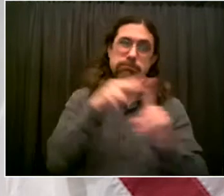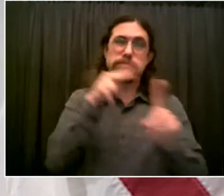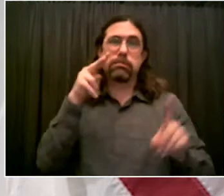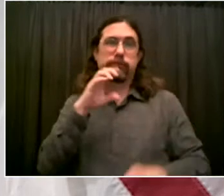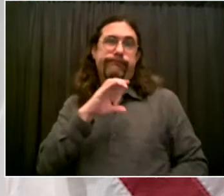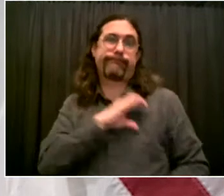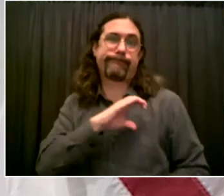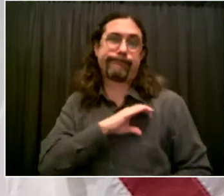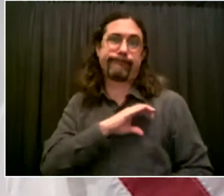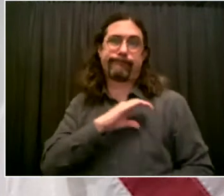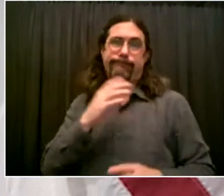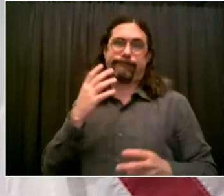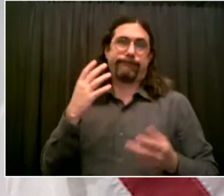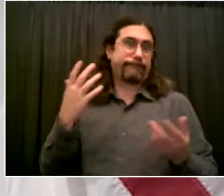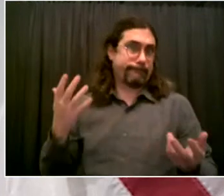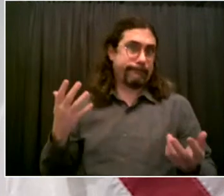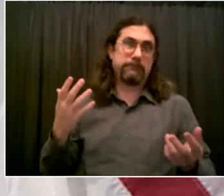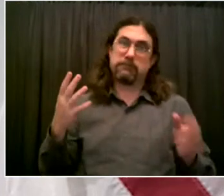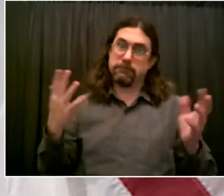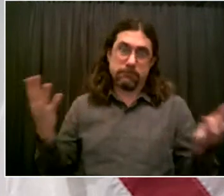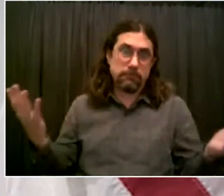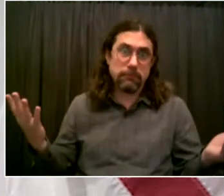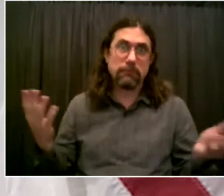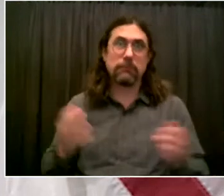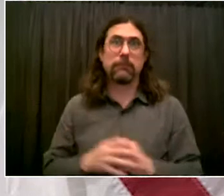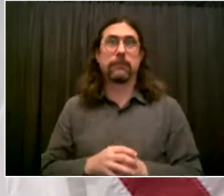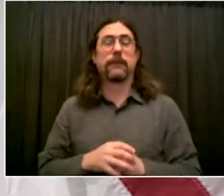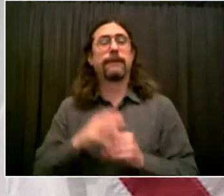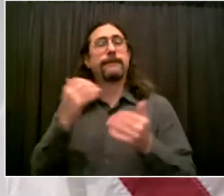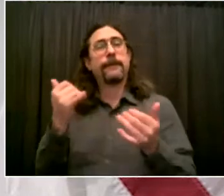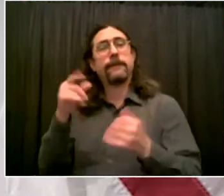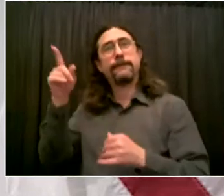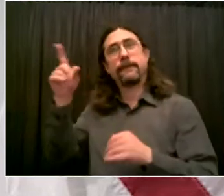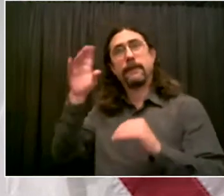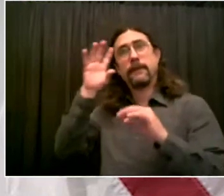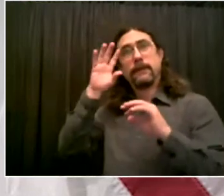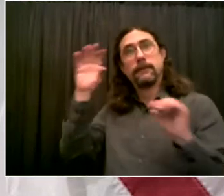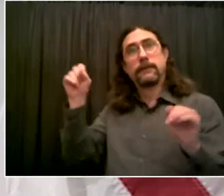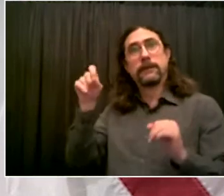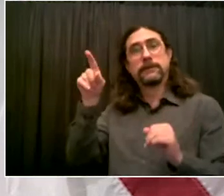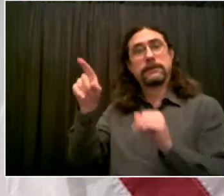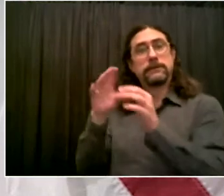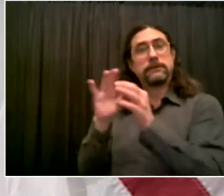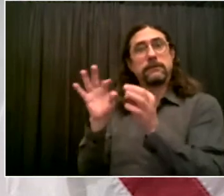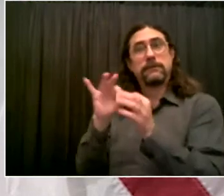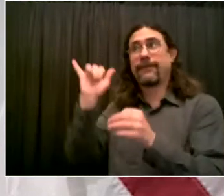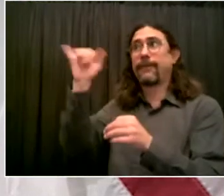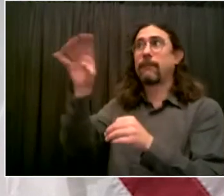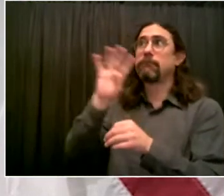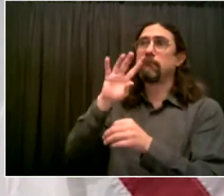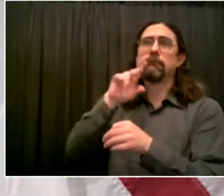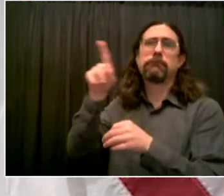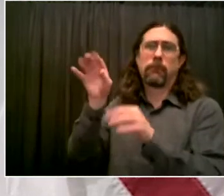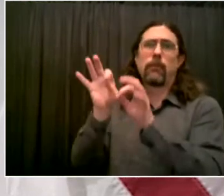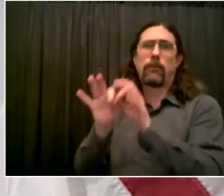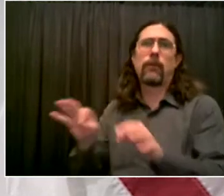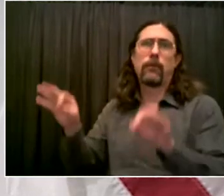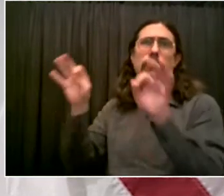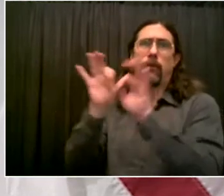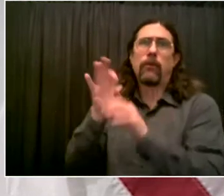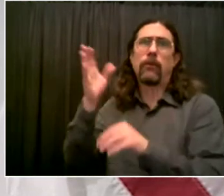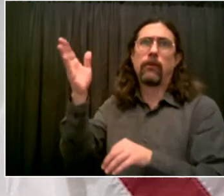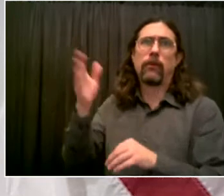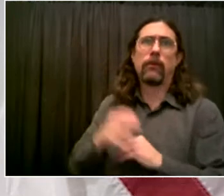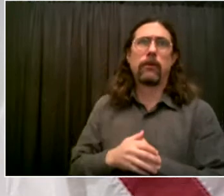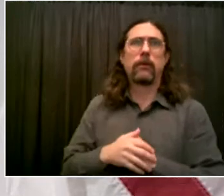more and more evidence is coming forward and people are less and less willing to support a